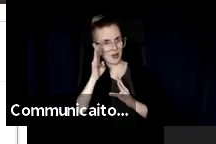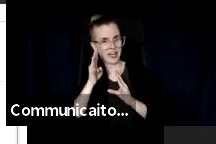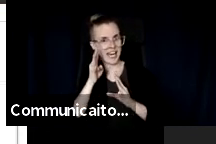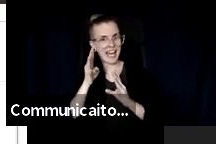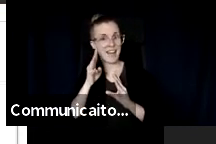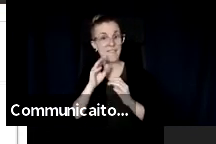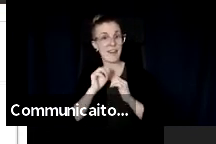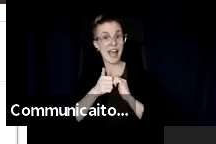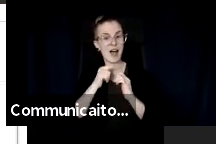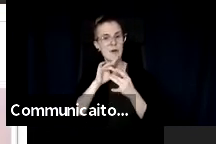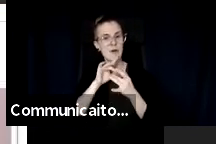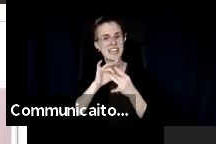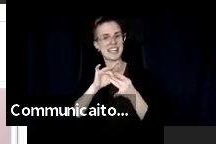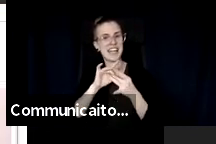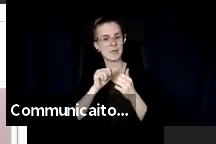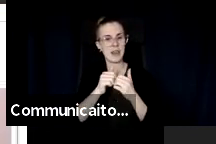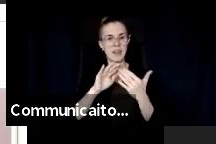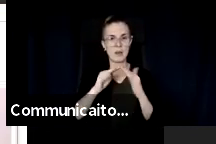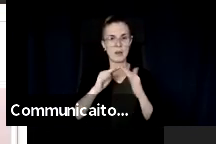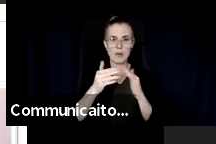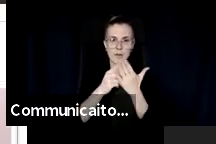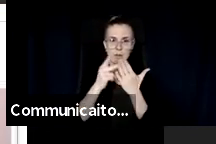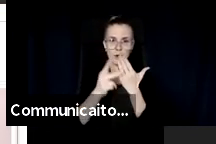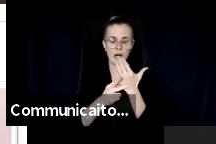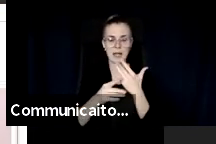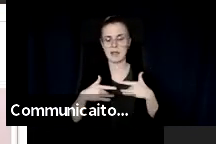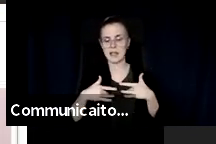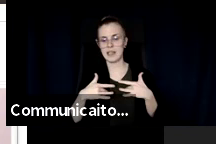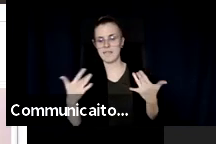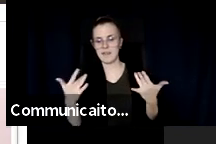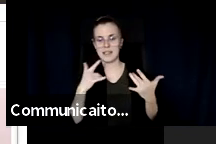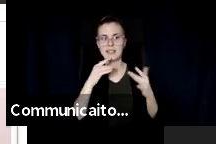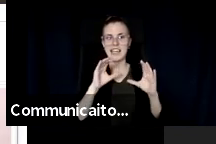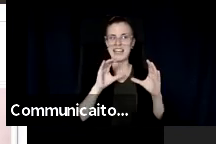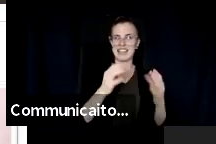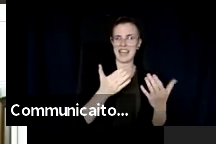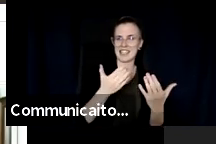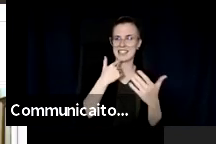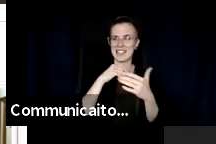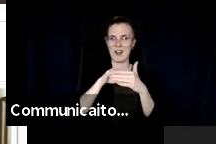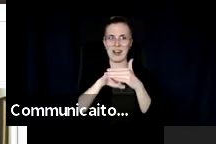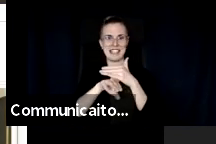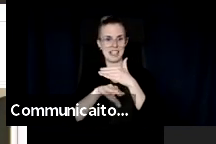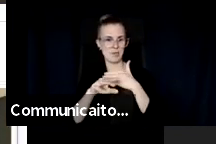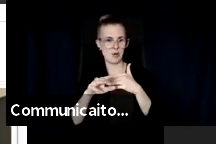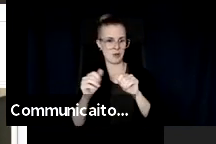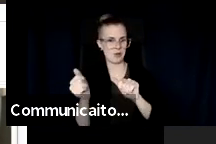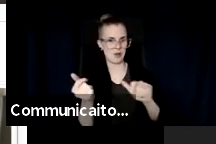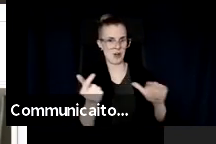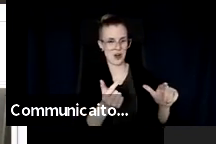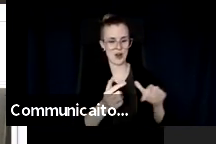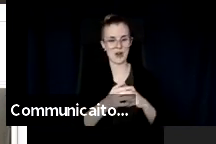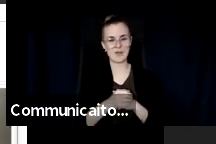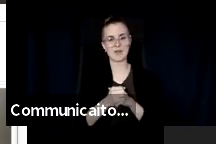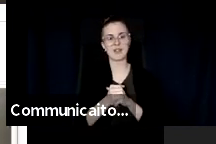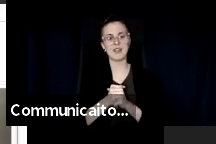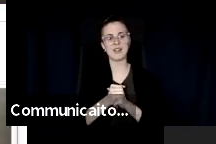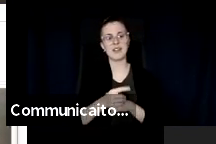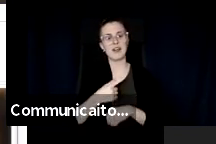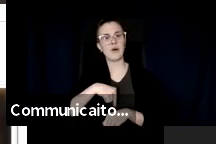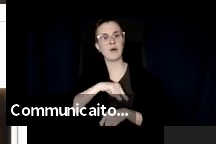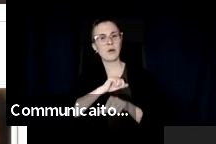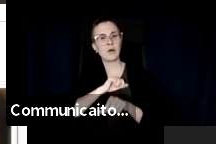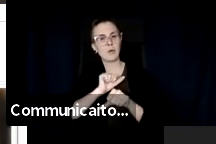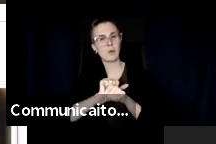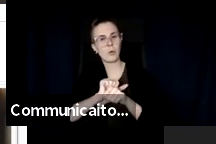community programs, events, and classes that are accessible to all. We work to create positive change